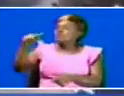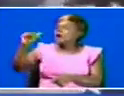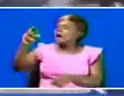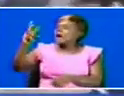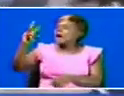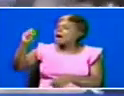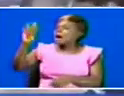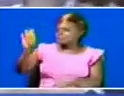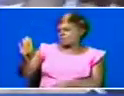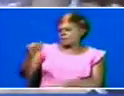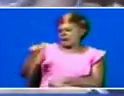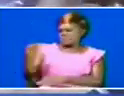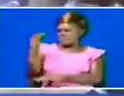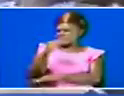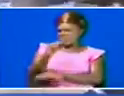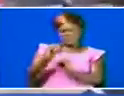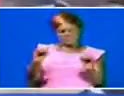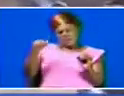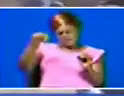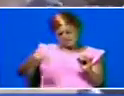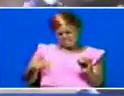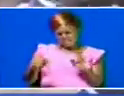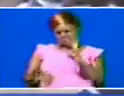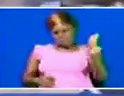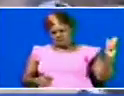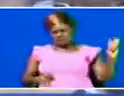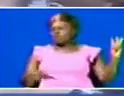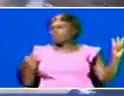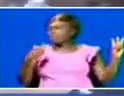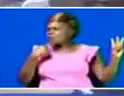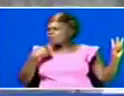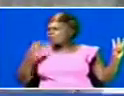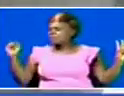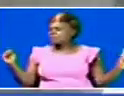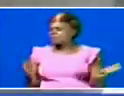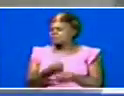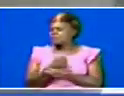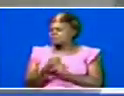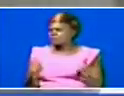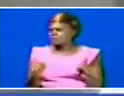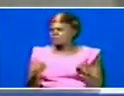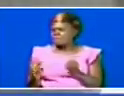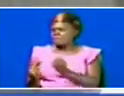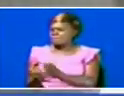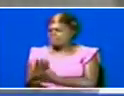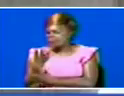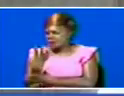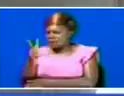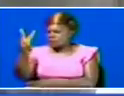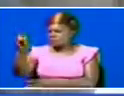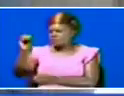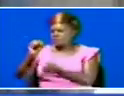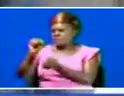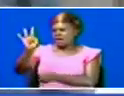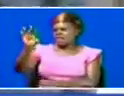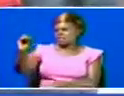Hii hapana, hii hapana Zimbabwe, hii ni West Pokot. Awezi. It will be created 2030